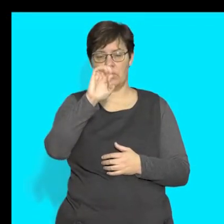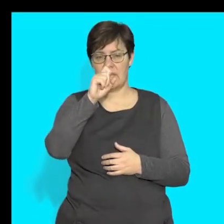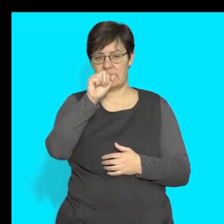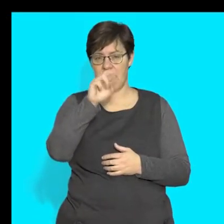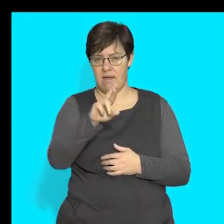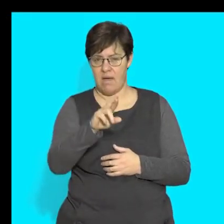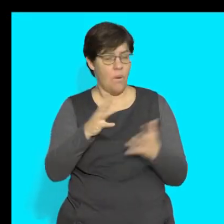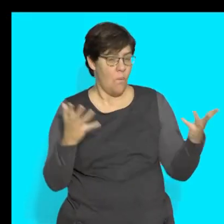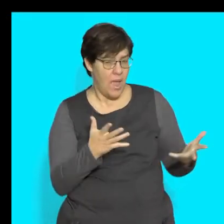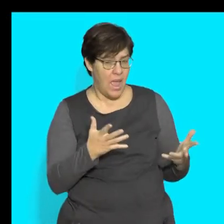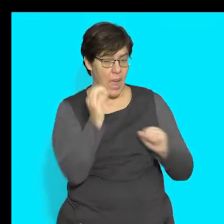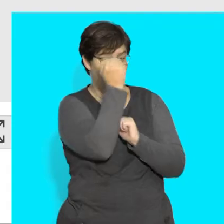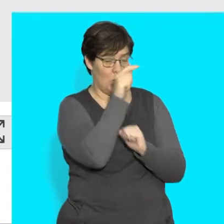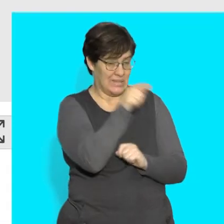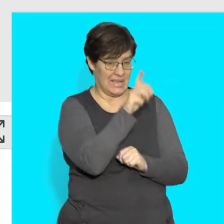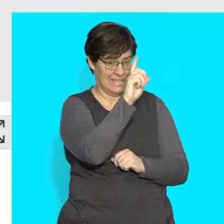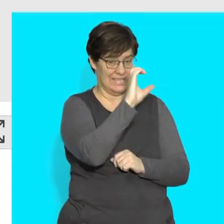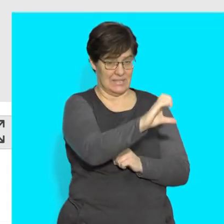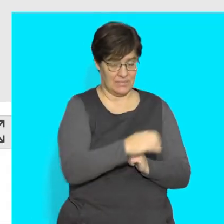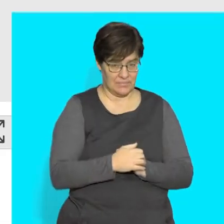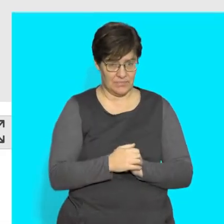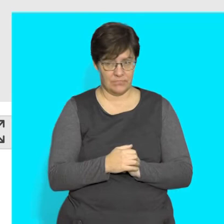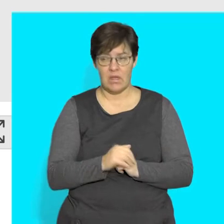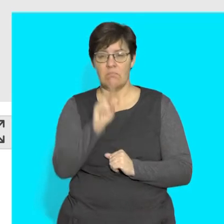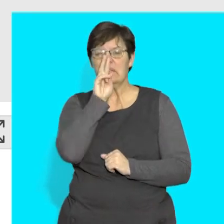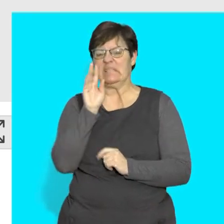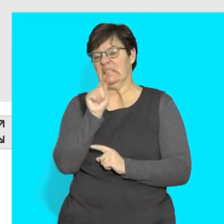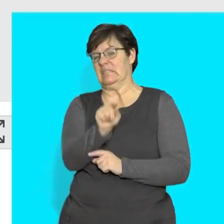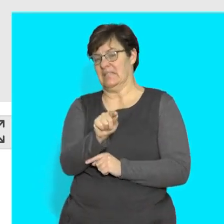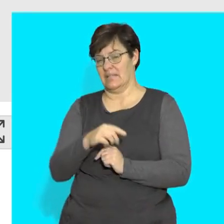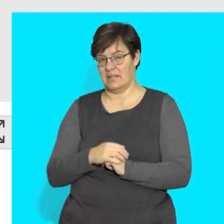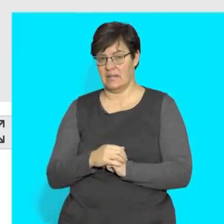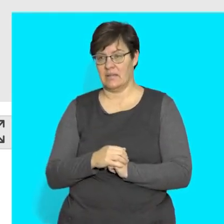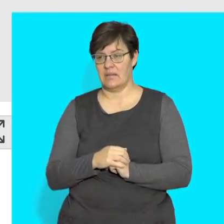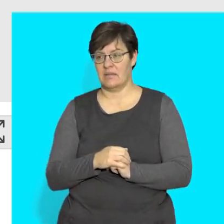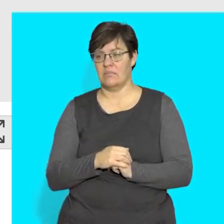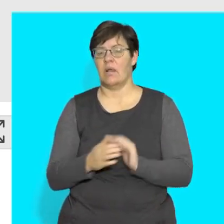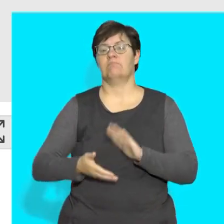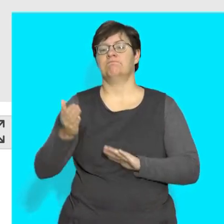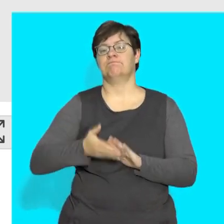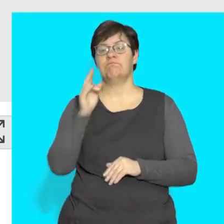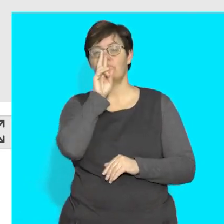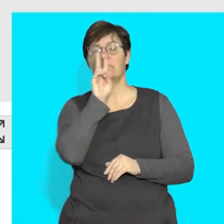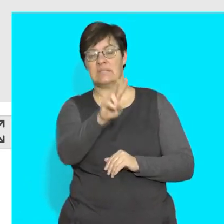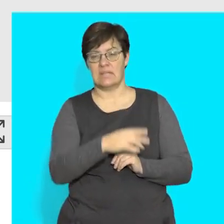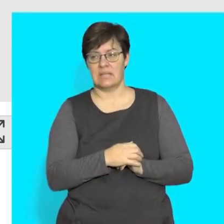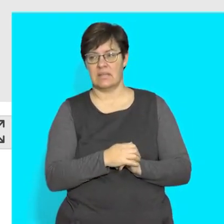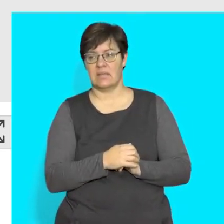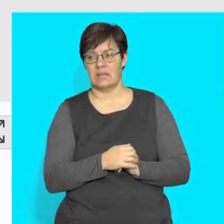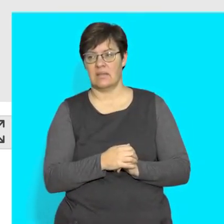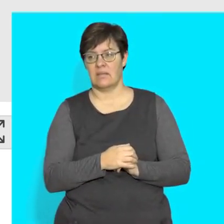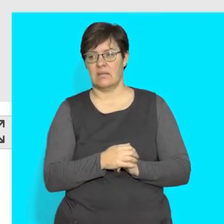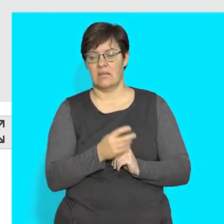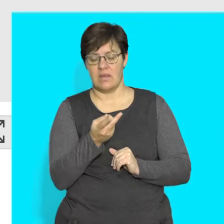look and just at our simulation of our DC motor, and let's get it to run so that you can see that